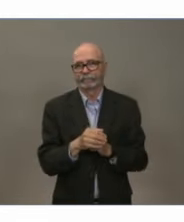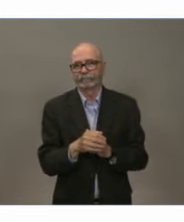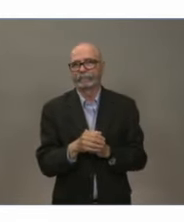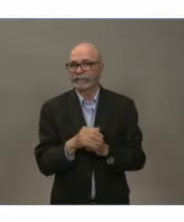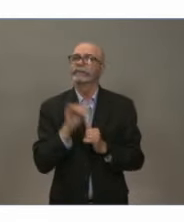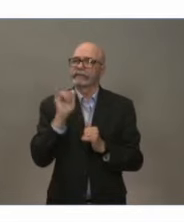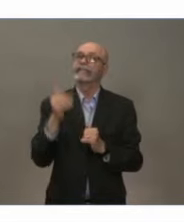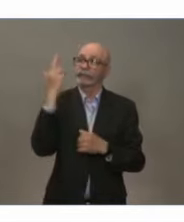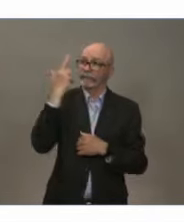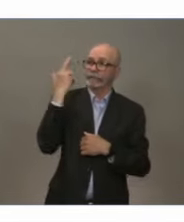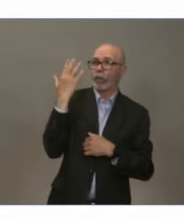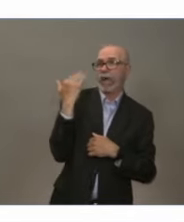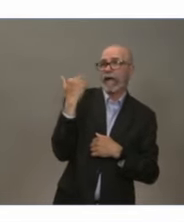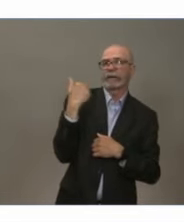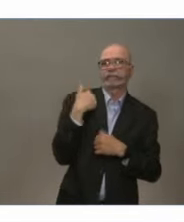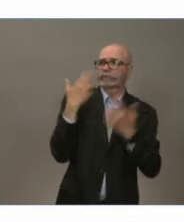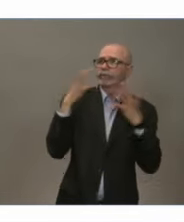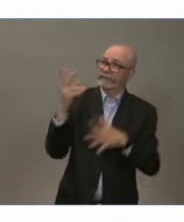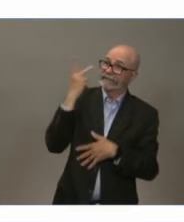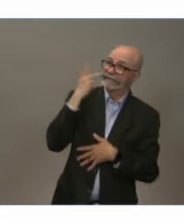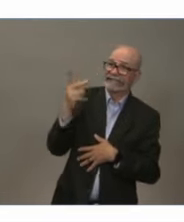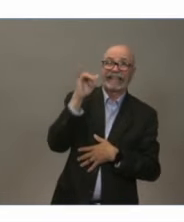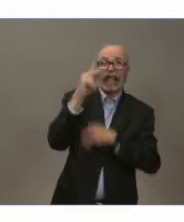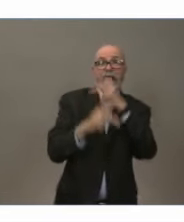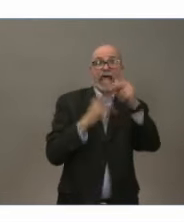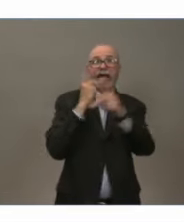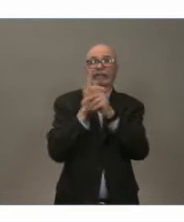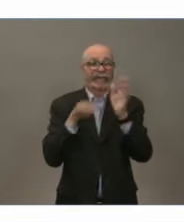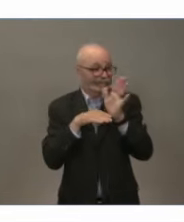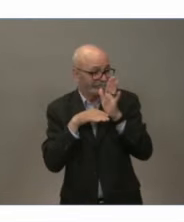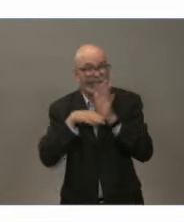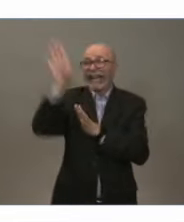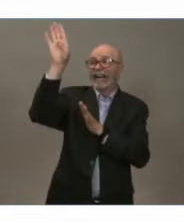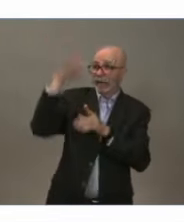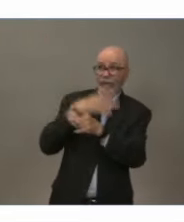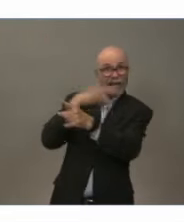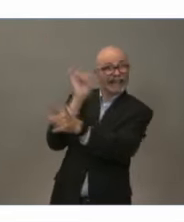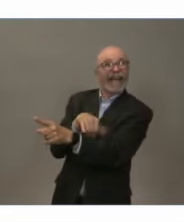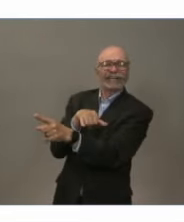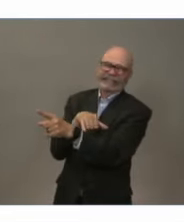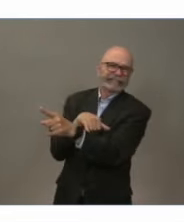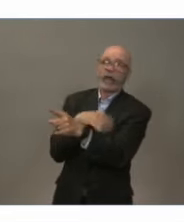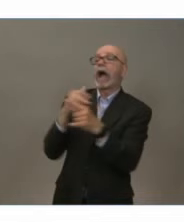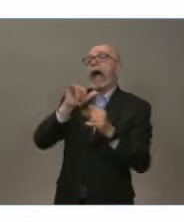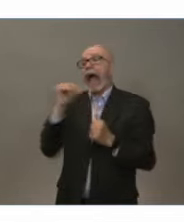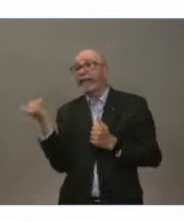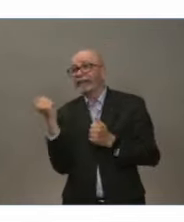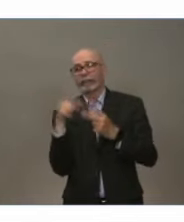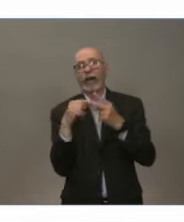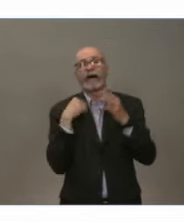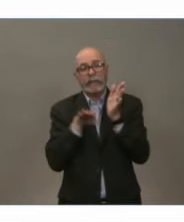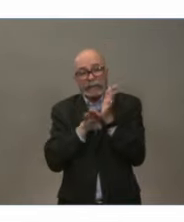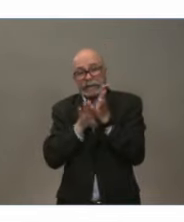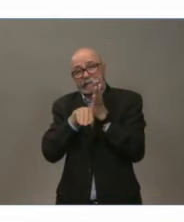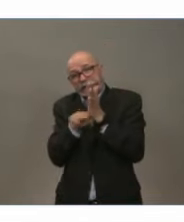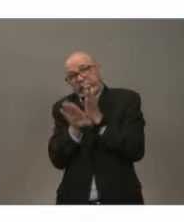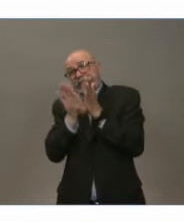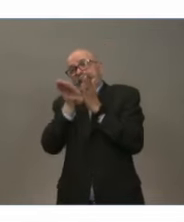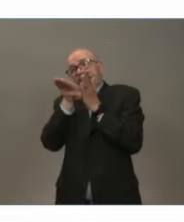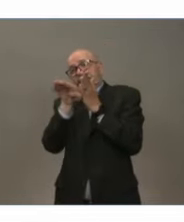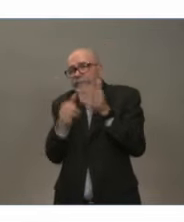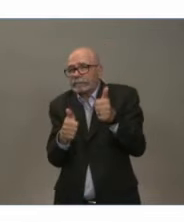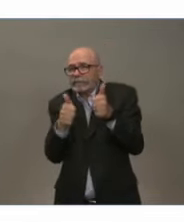our comprehensive testing and follow-up strategy. That's what's making the difference. And you can see that